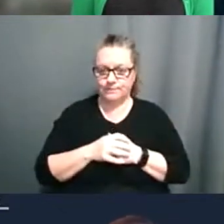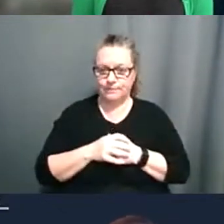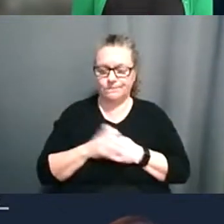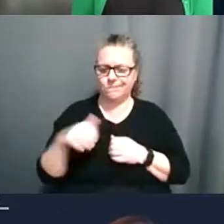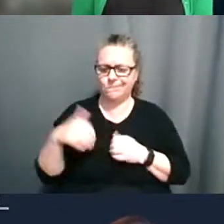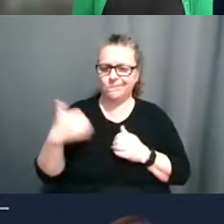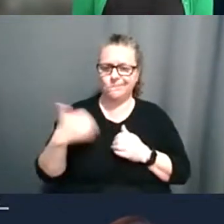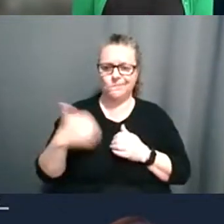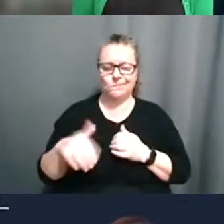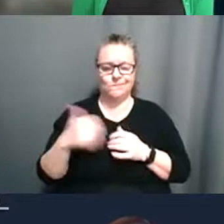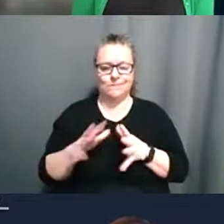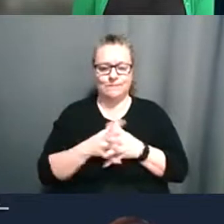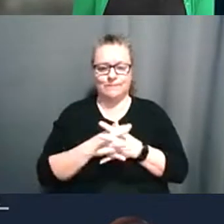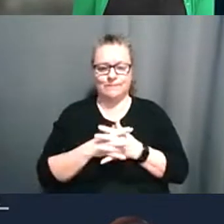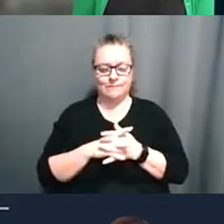Ooh.